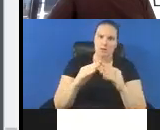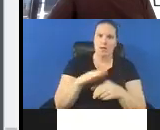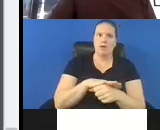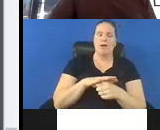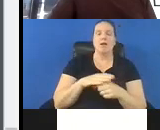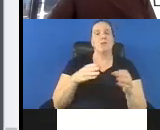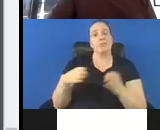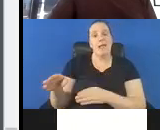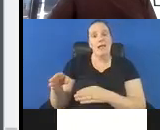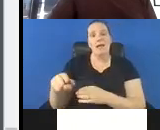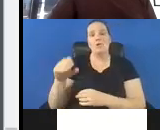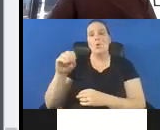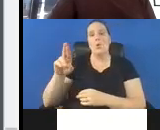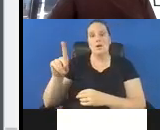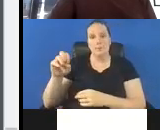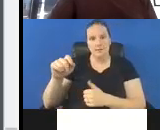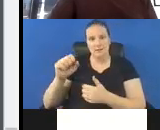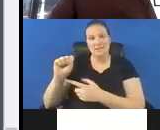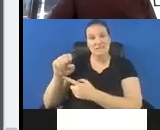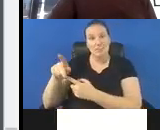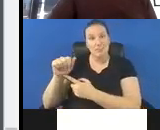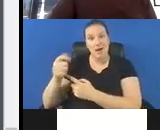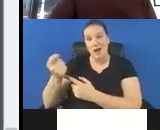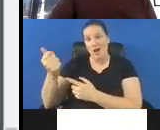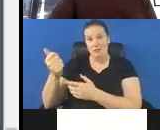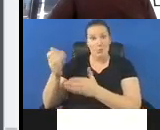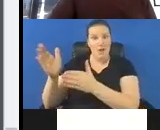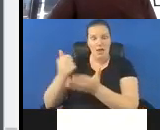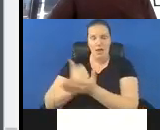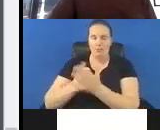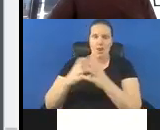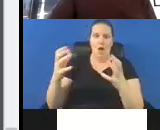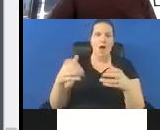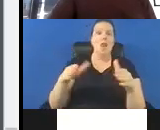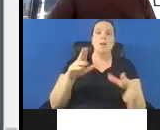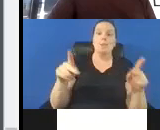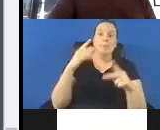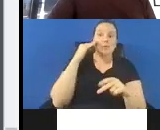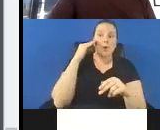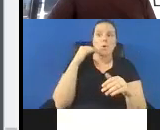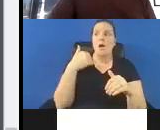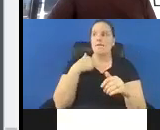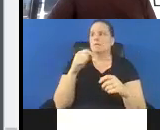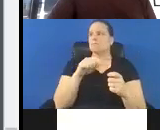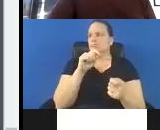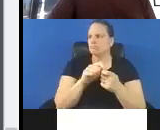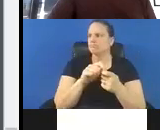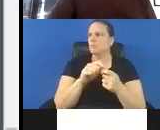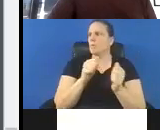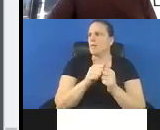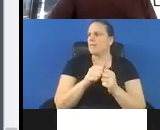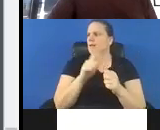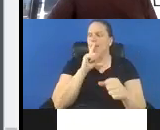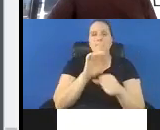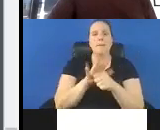helped a lot. Getting the SEPA out of the way helped a lot, just because it let people know that there was that certainty in the city's commitment. But